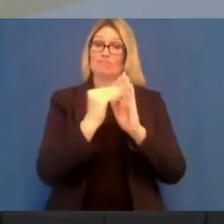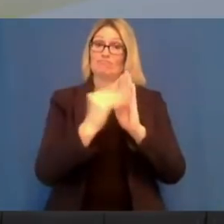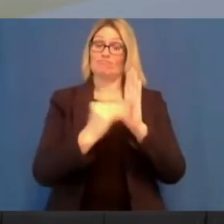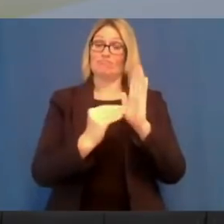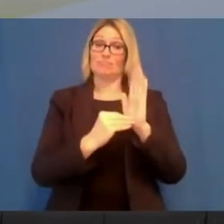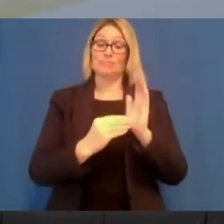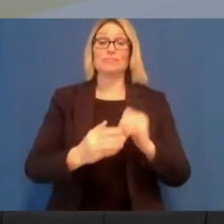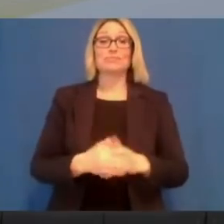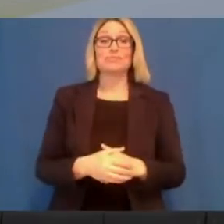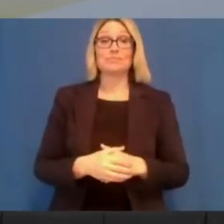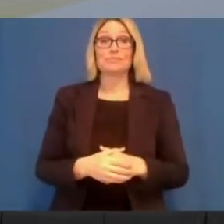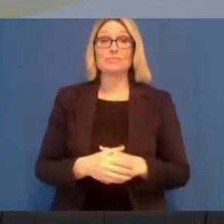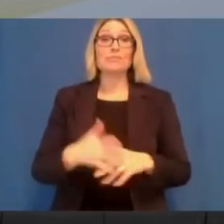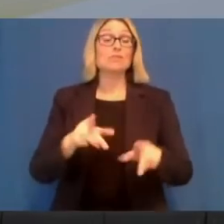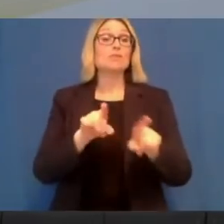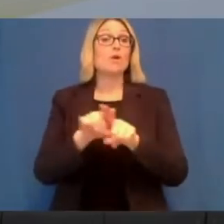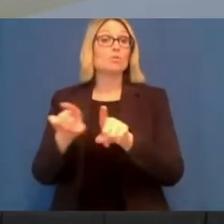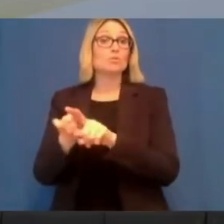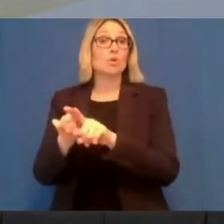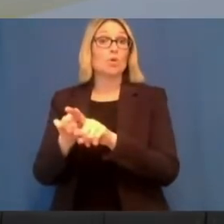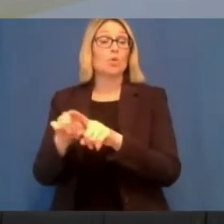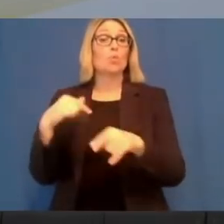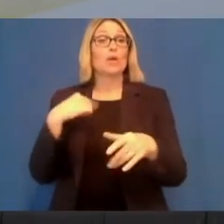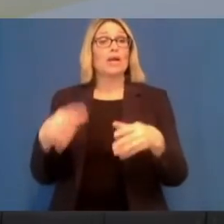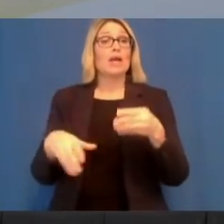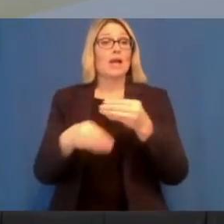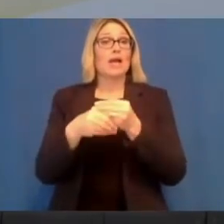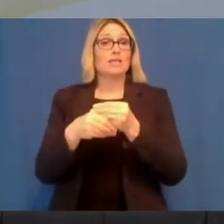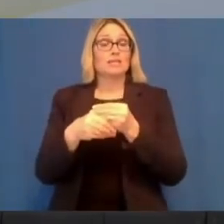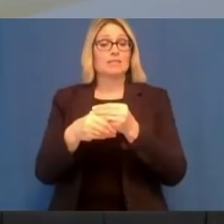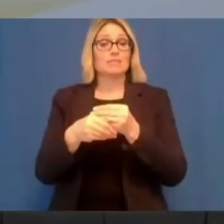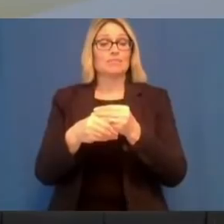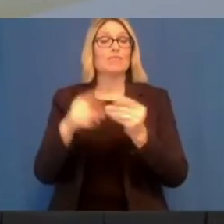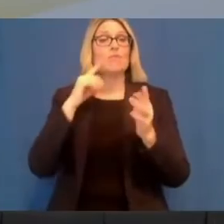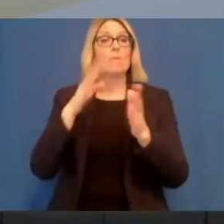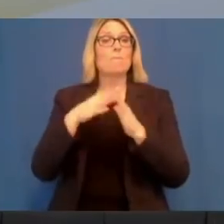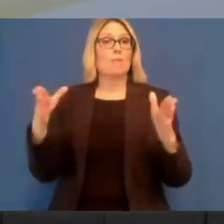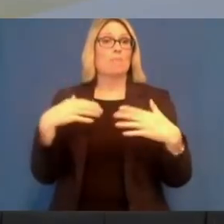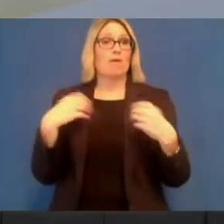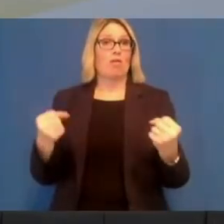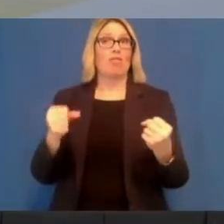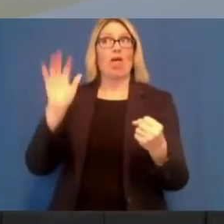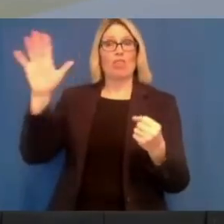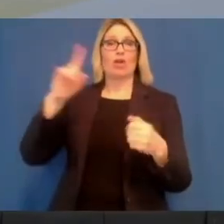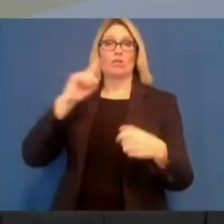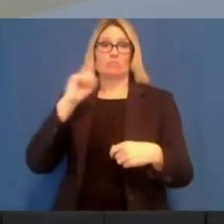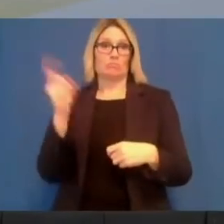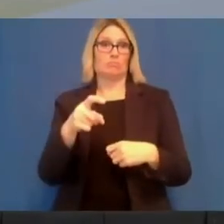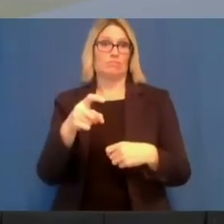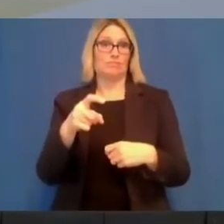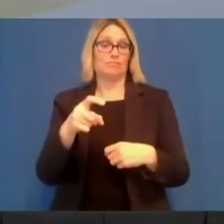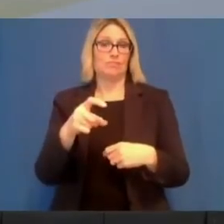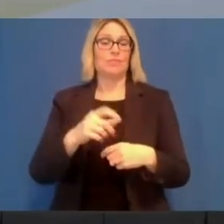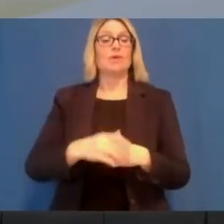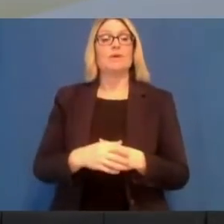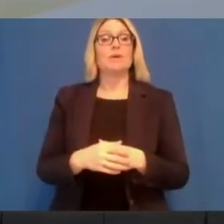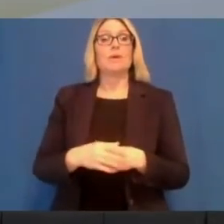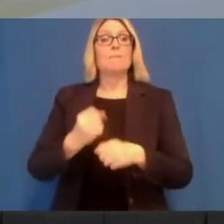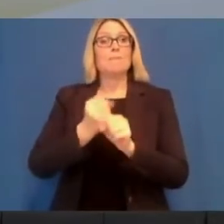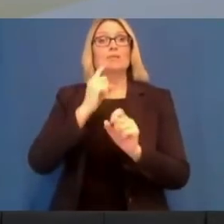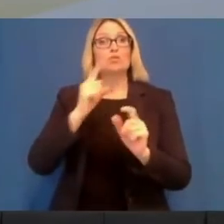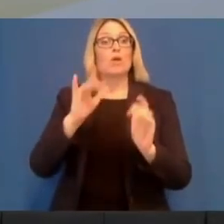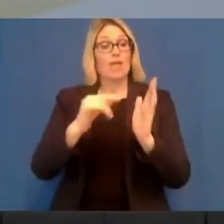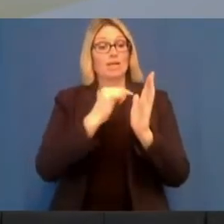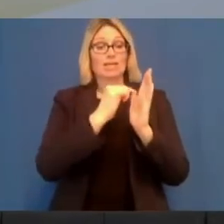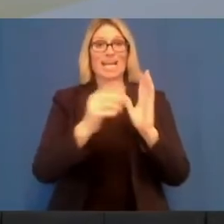have also added it to the public health order to make sure that it's clear that